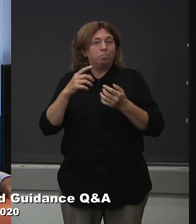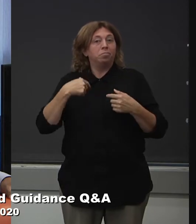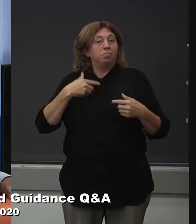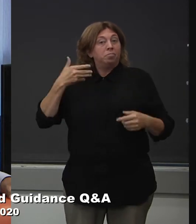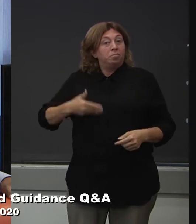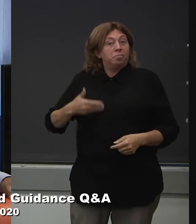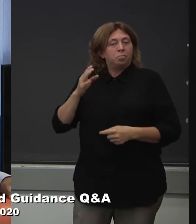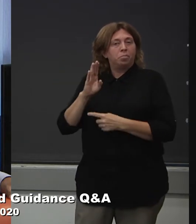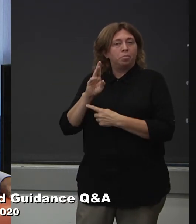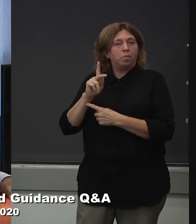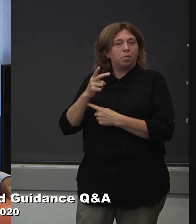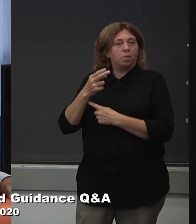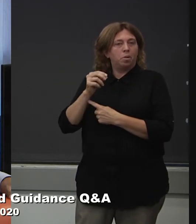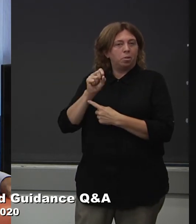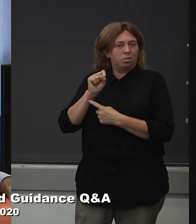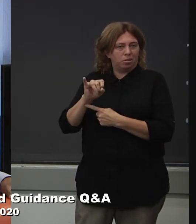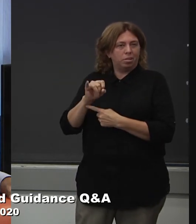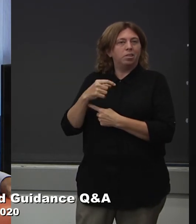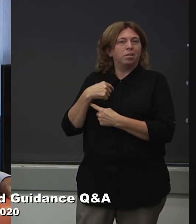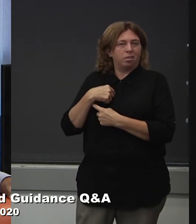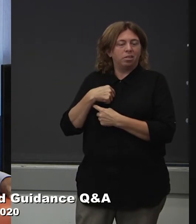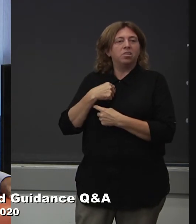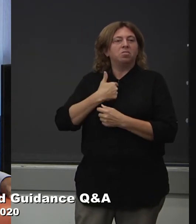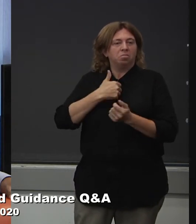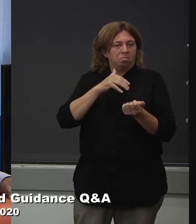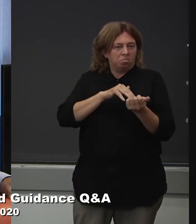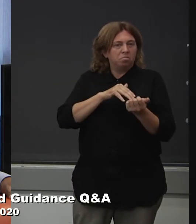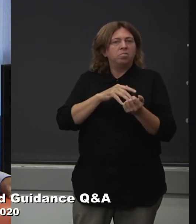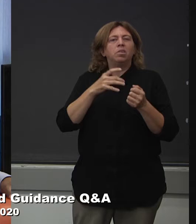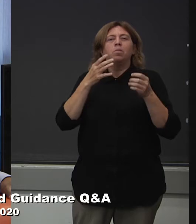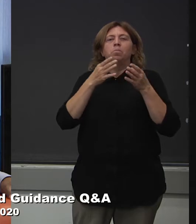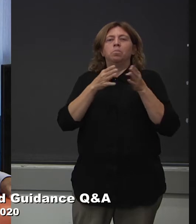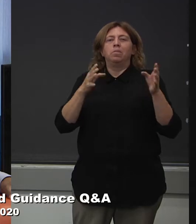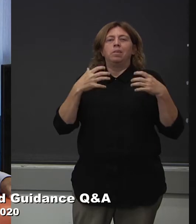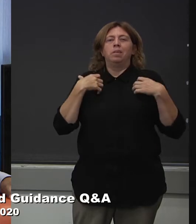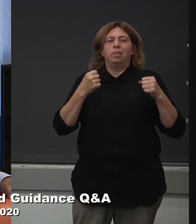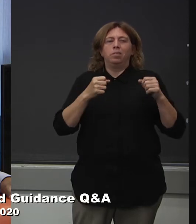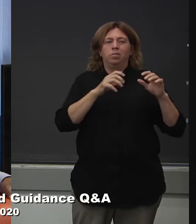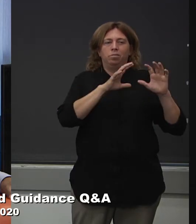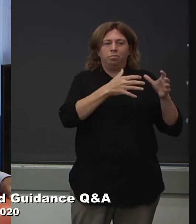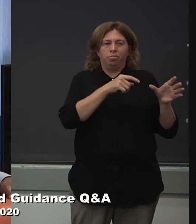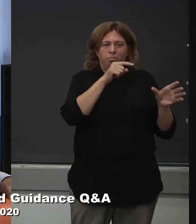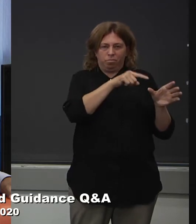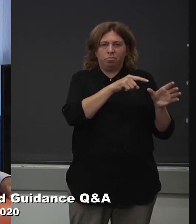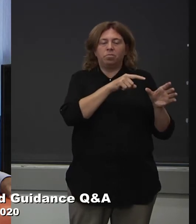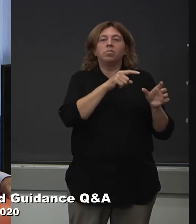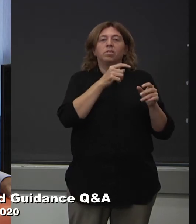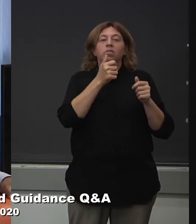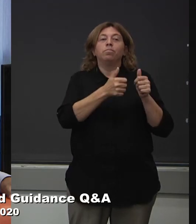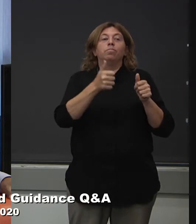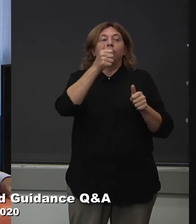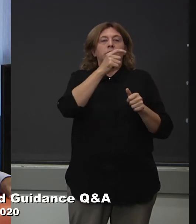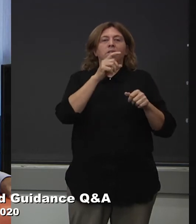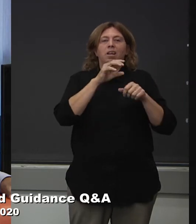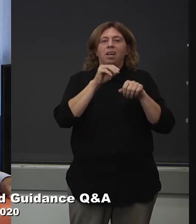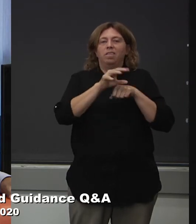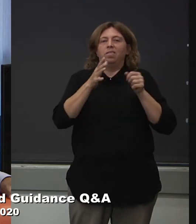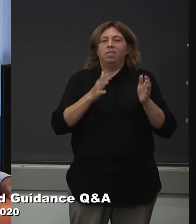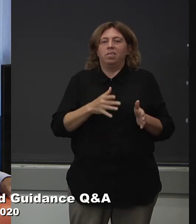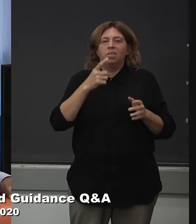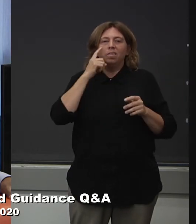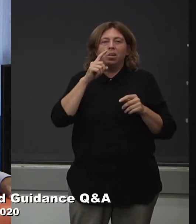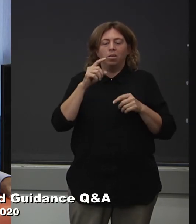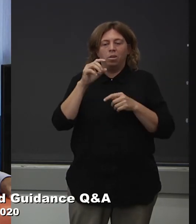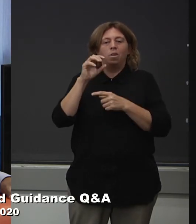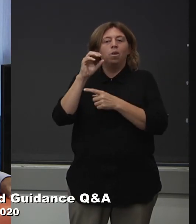health physician, and I'm also a senior health advisor with Oregon Health Authority. Last week, Governor Keith